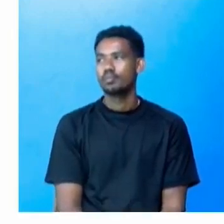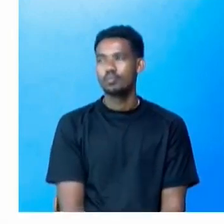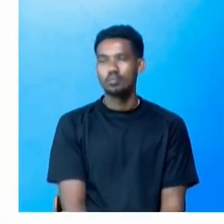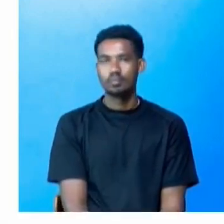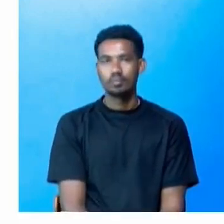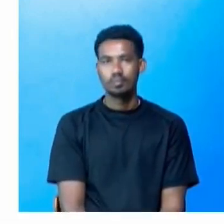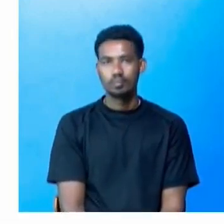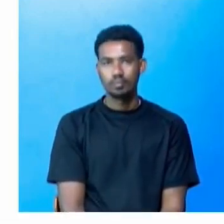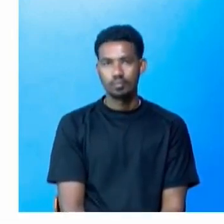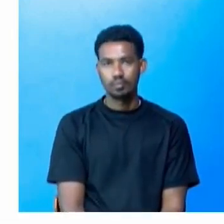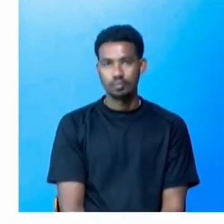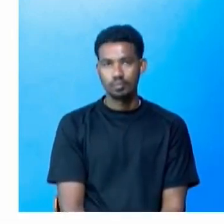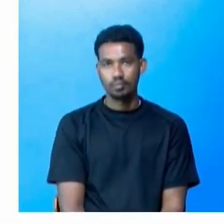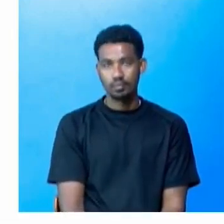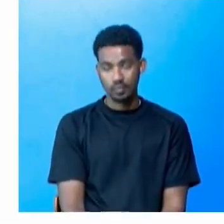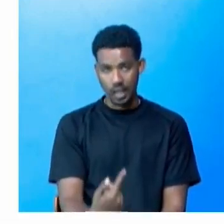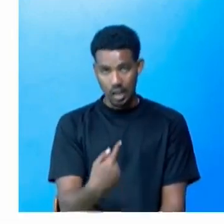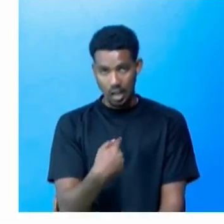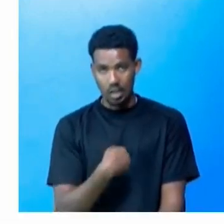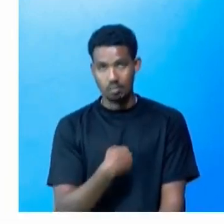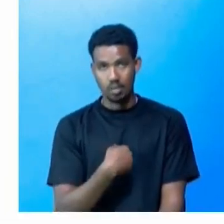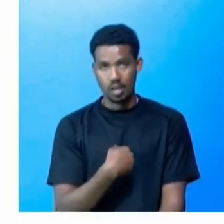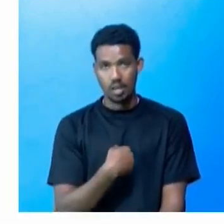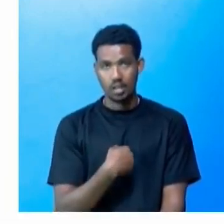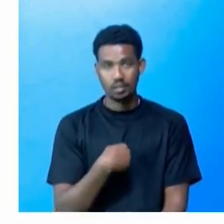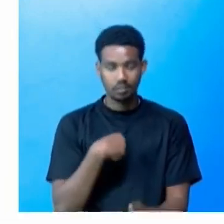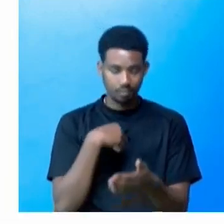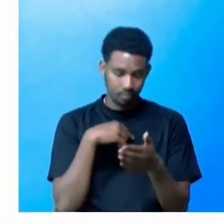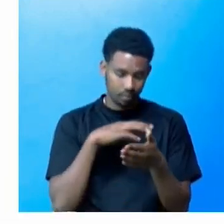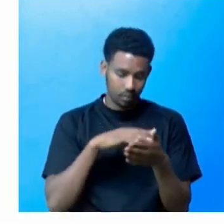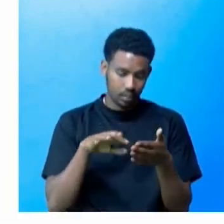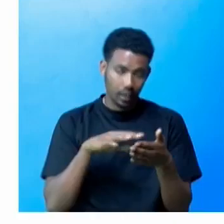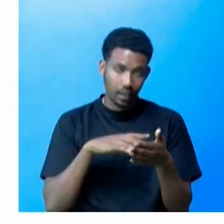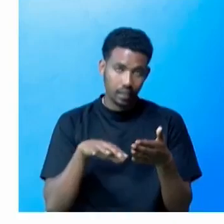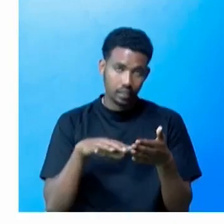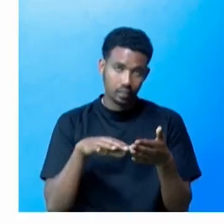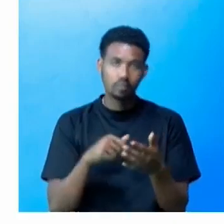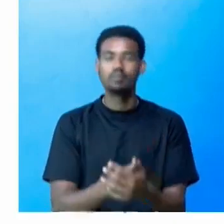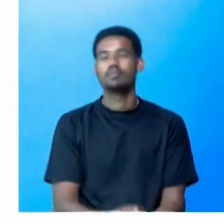I am reading.